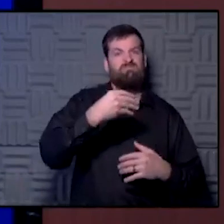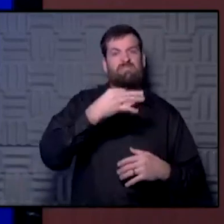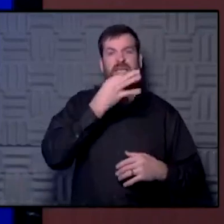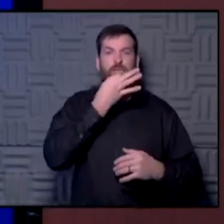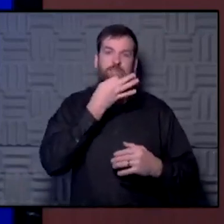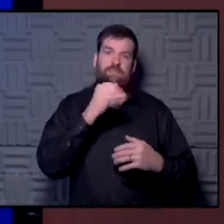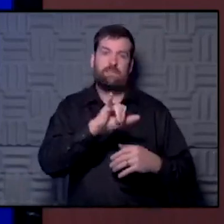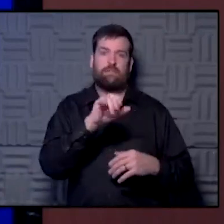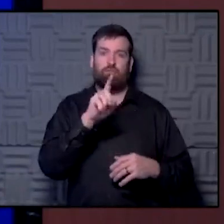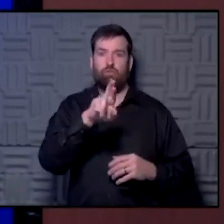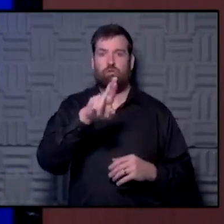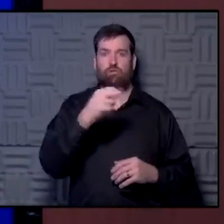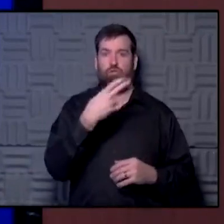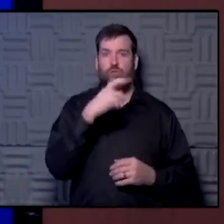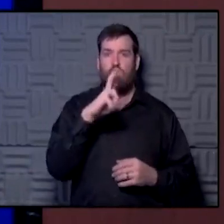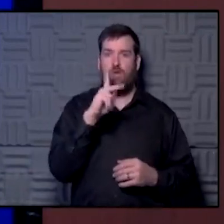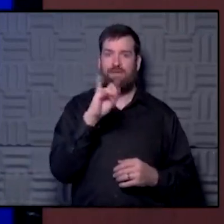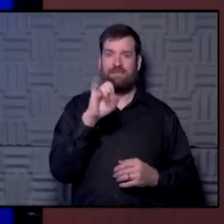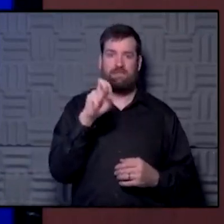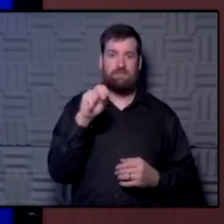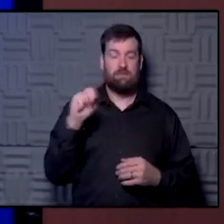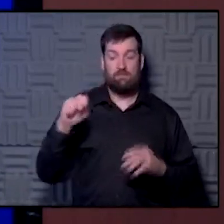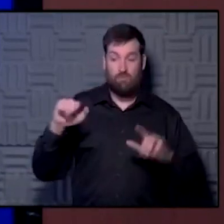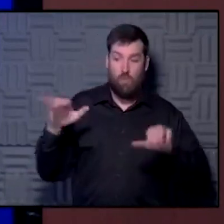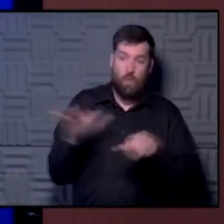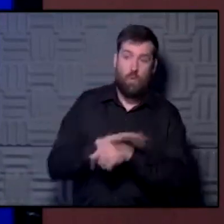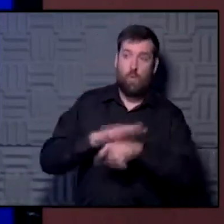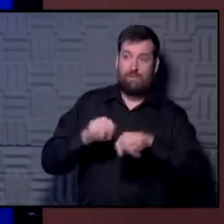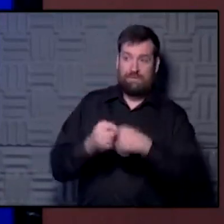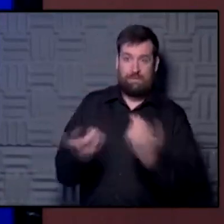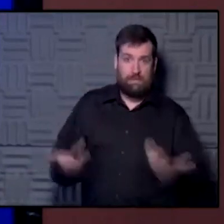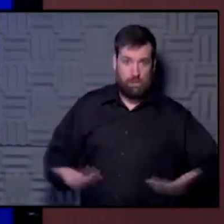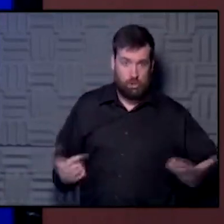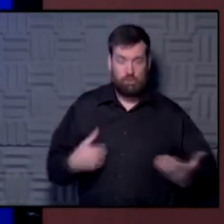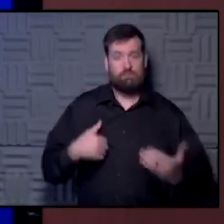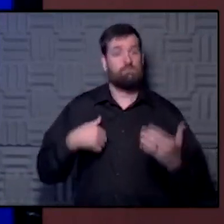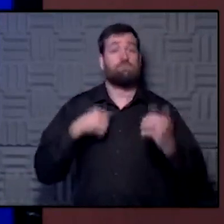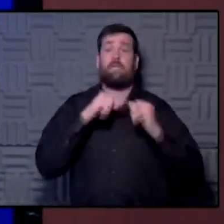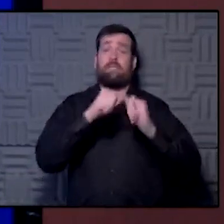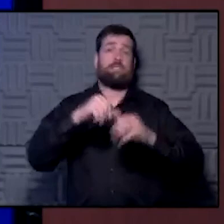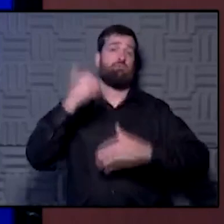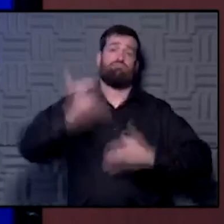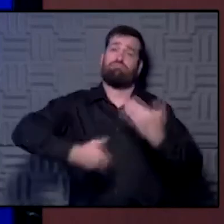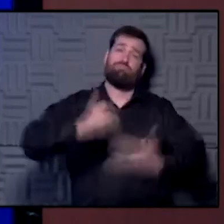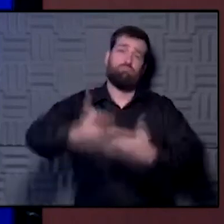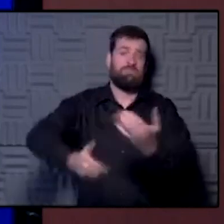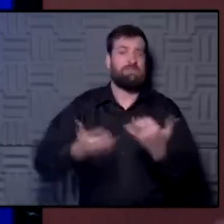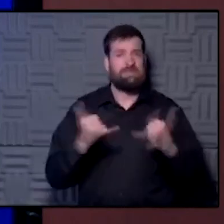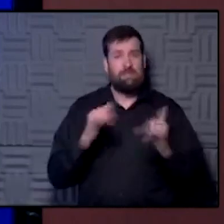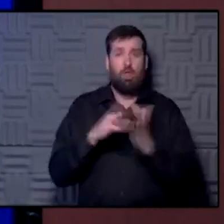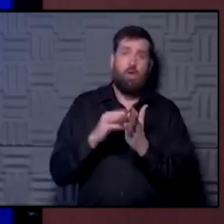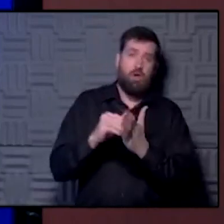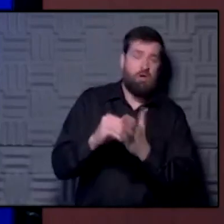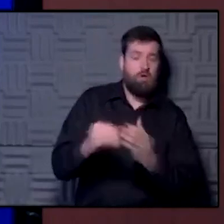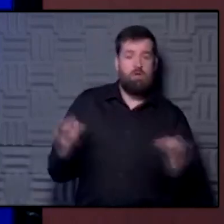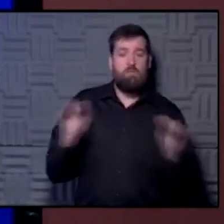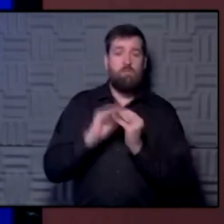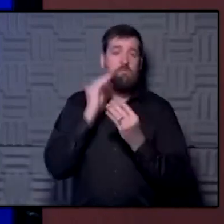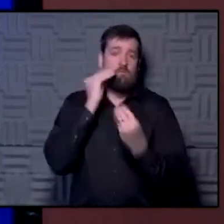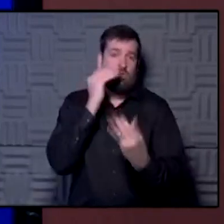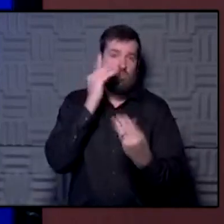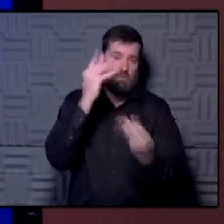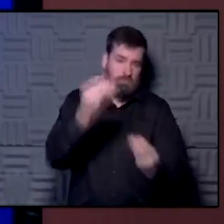Dr. Hawkinson and the entire team here. As we continue to go through this process, we're still learning more. There'll still be more information